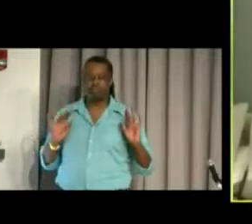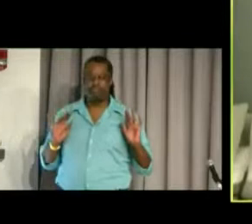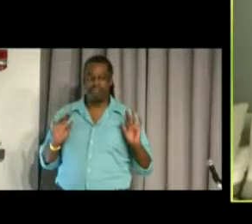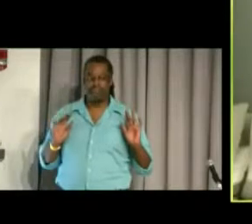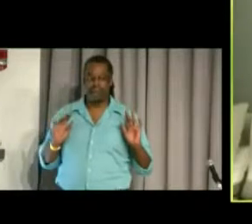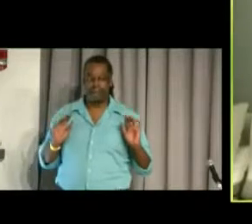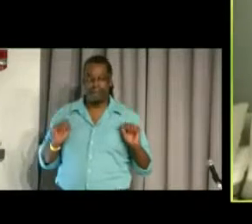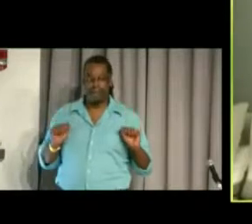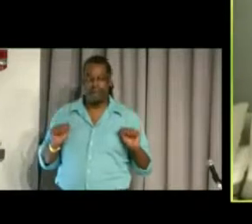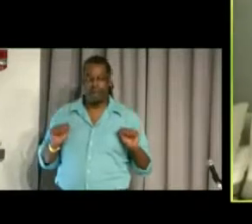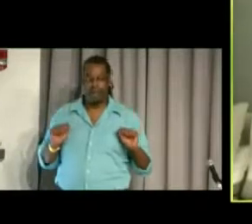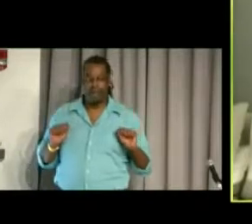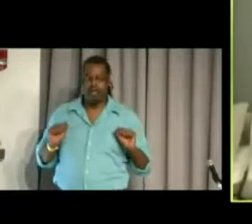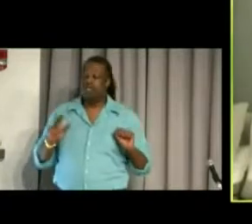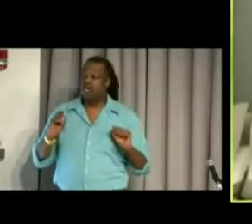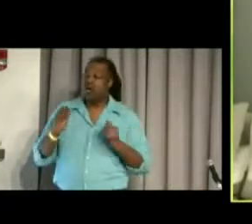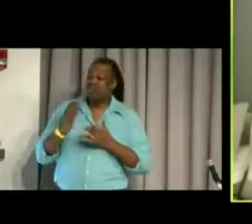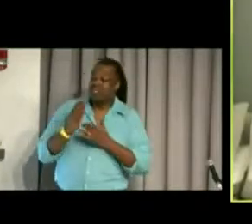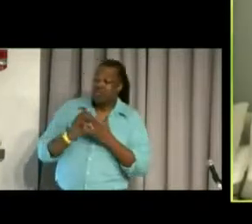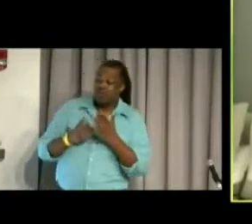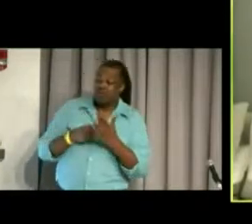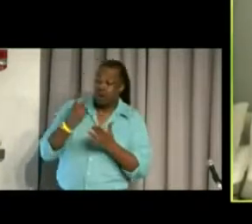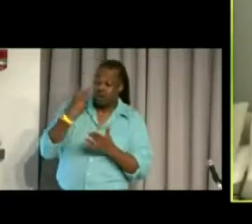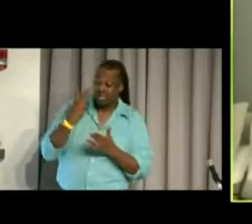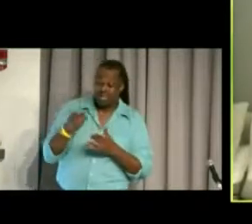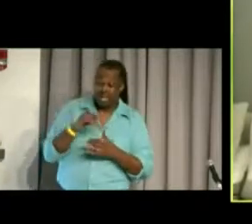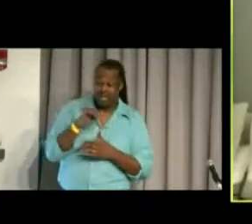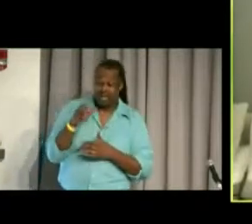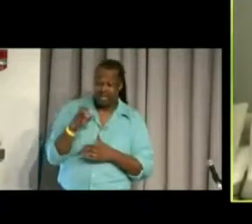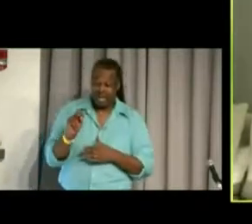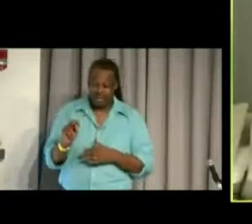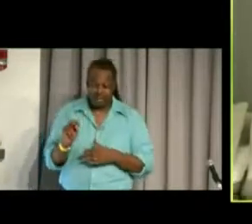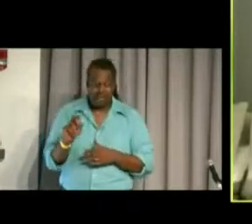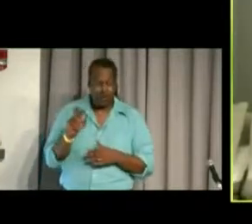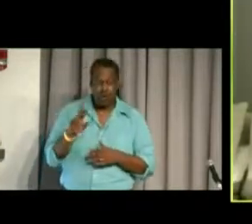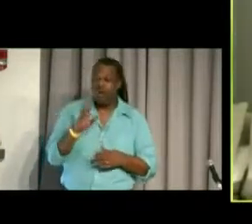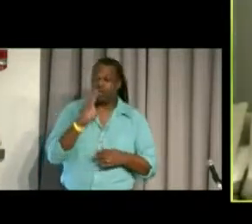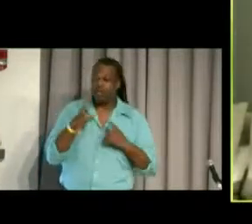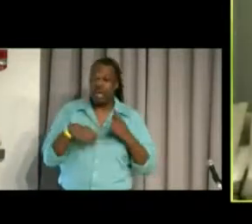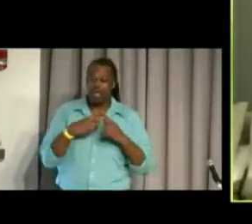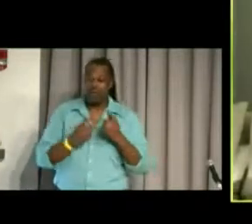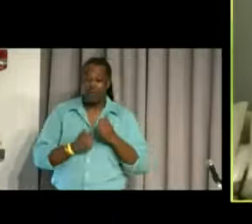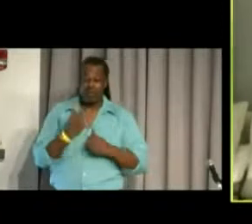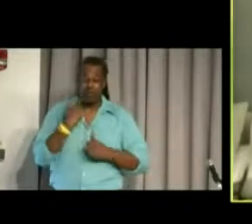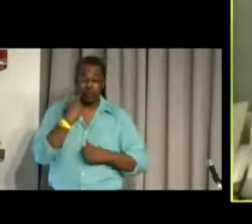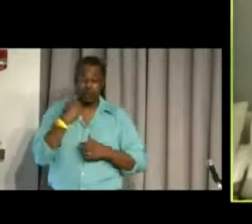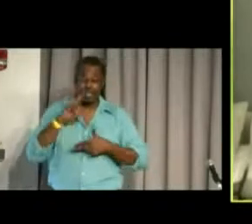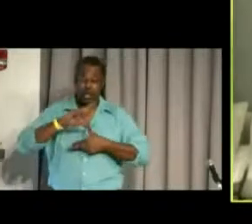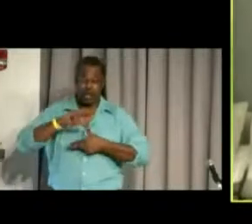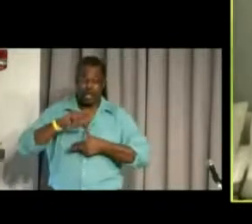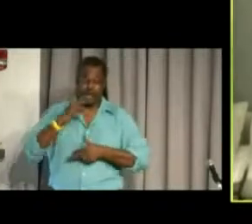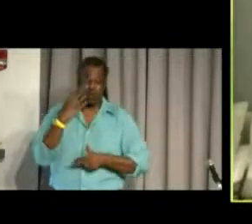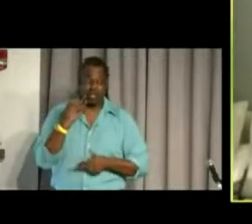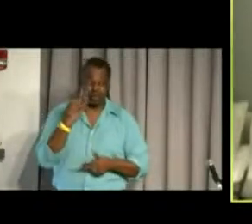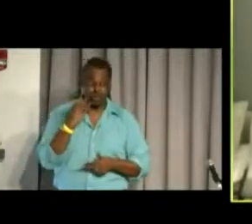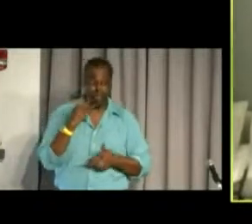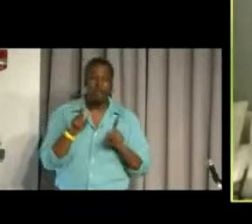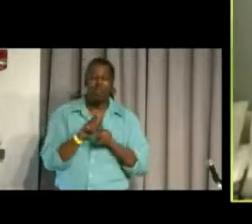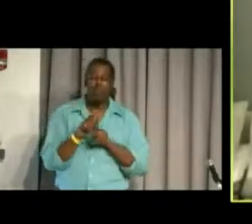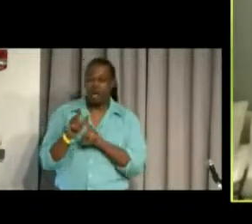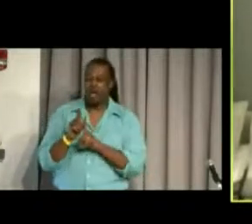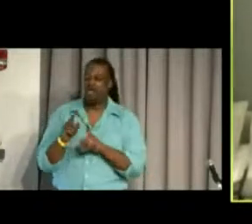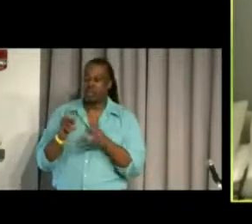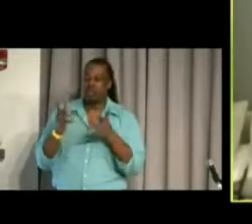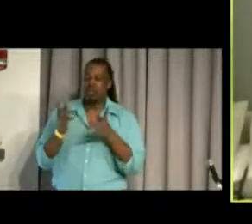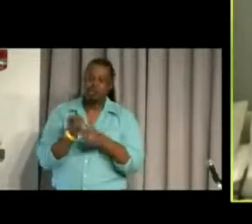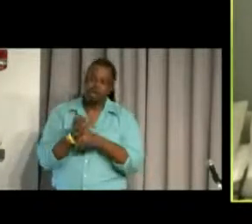is some of what we've been seeing in Jackson. I can talk more even about the most recent hurricane that we experienced that also left people